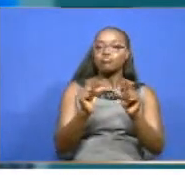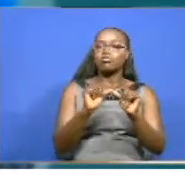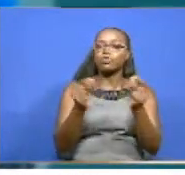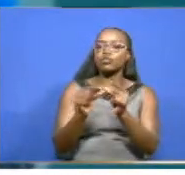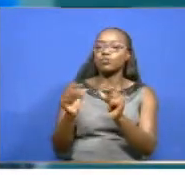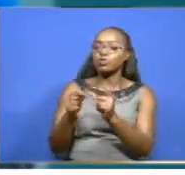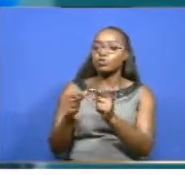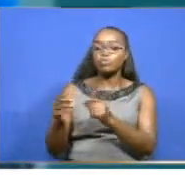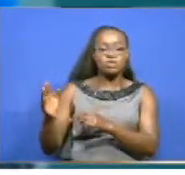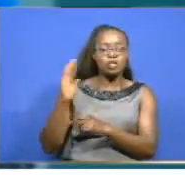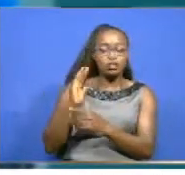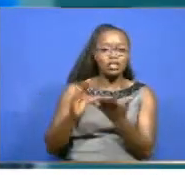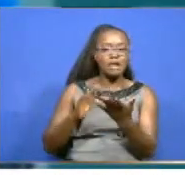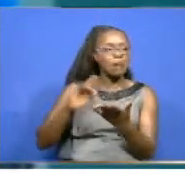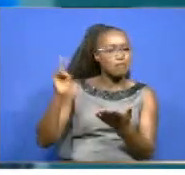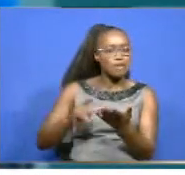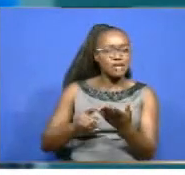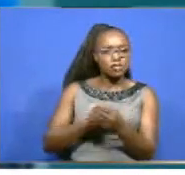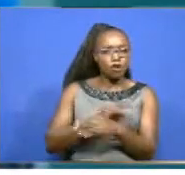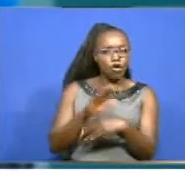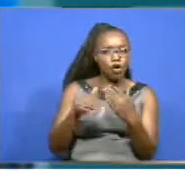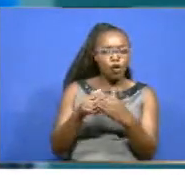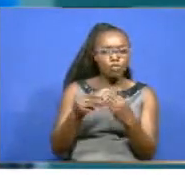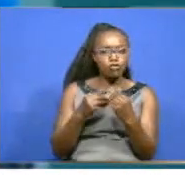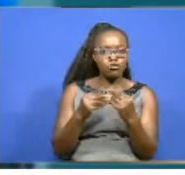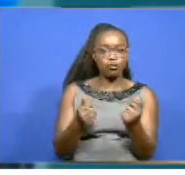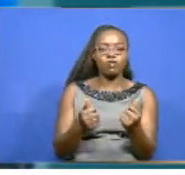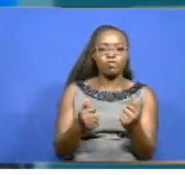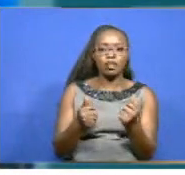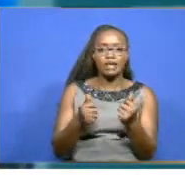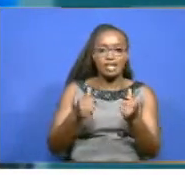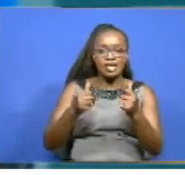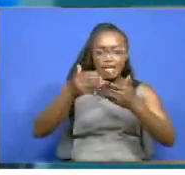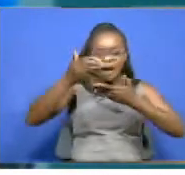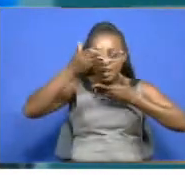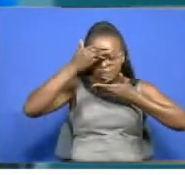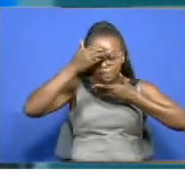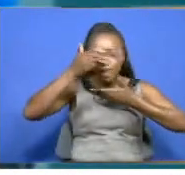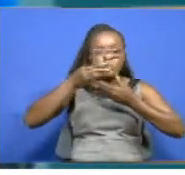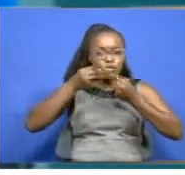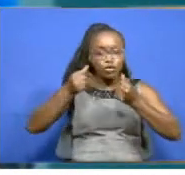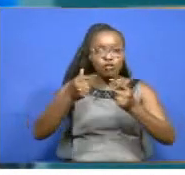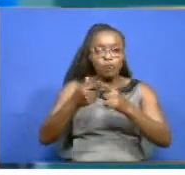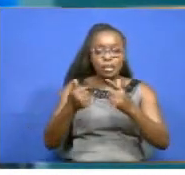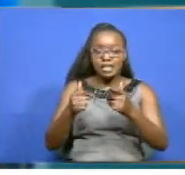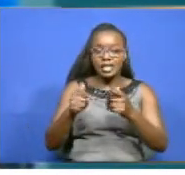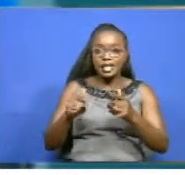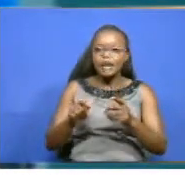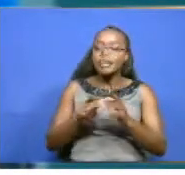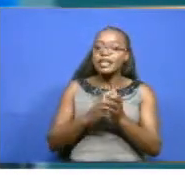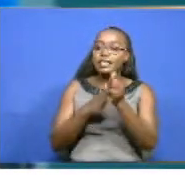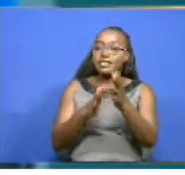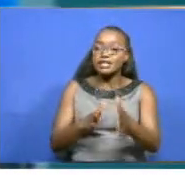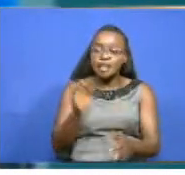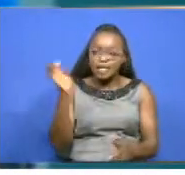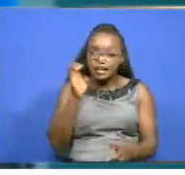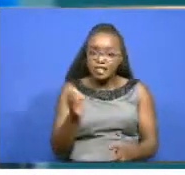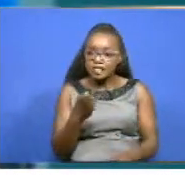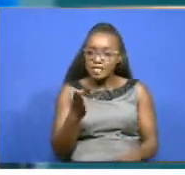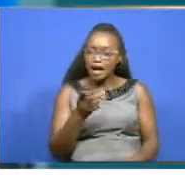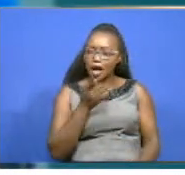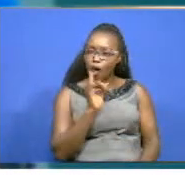insecurities must be addressed wholesomely. Even the Al-Shabaab can be dealt with by the local leaders and elders. And I want to warn the